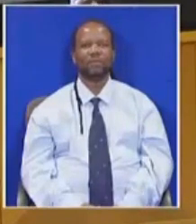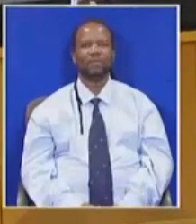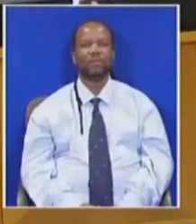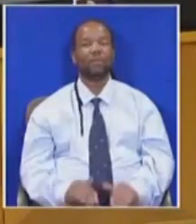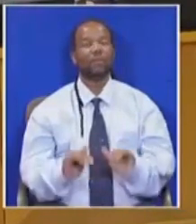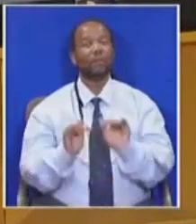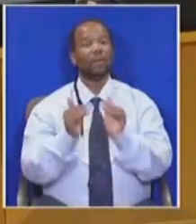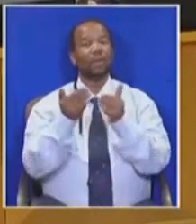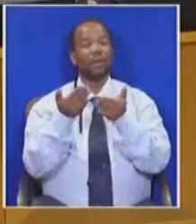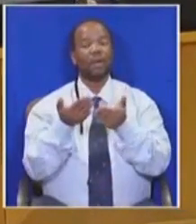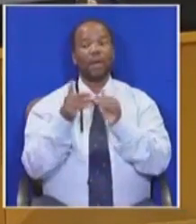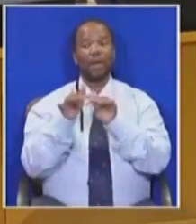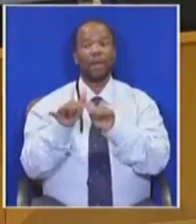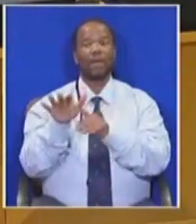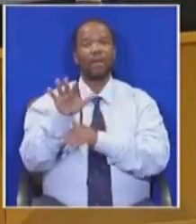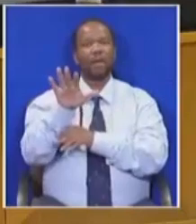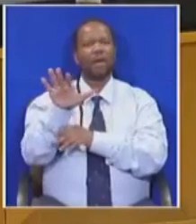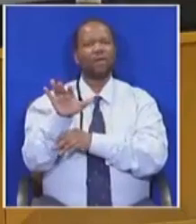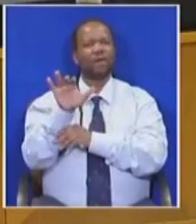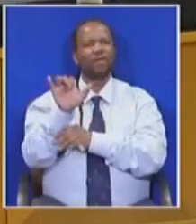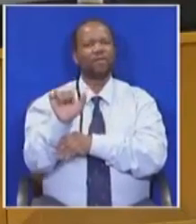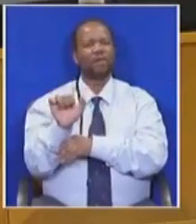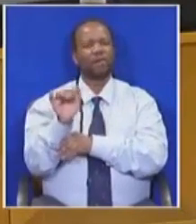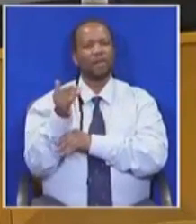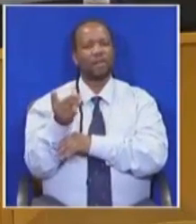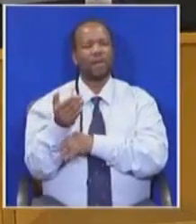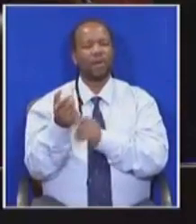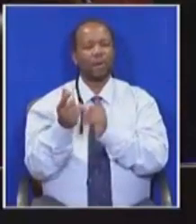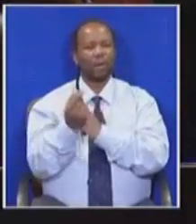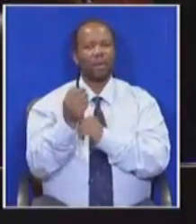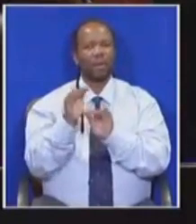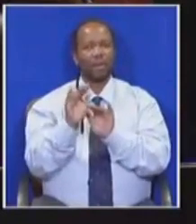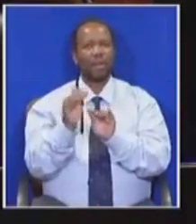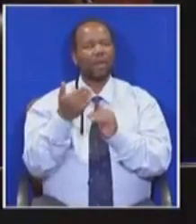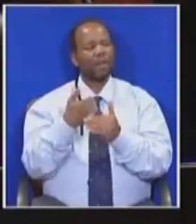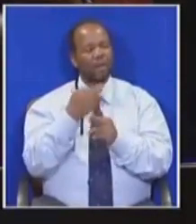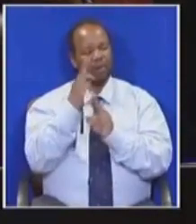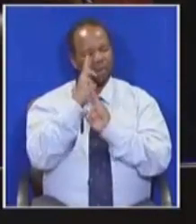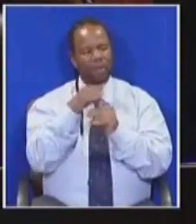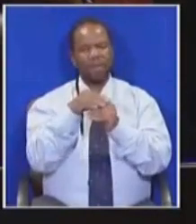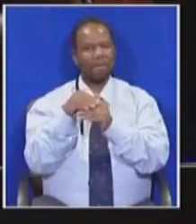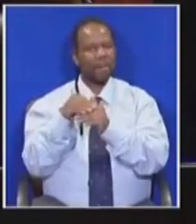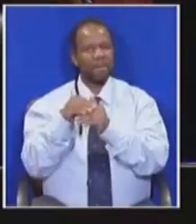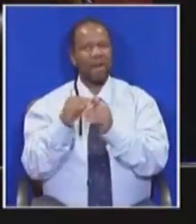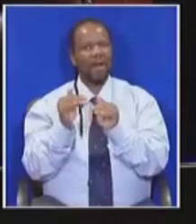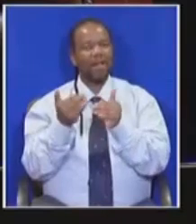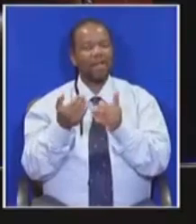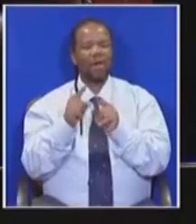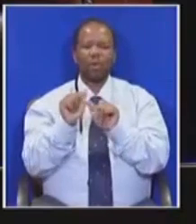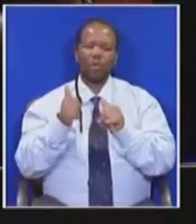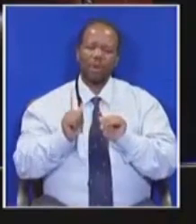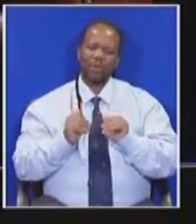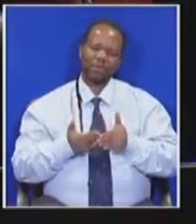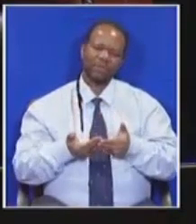South Africa. Honorable he is members. the one that has enabled honorable Guptas members, I will to now have to call to force the country the